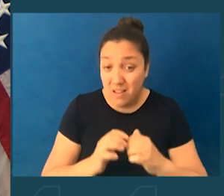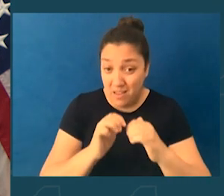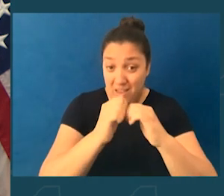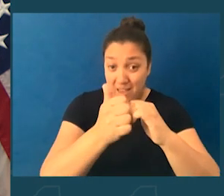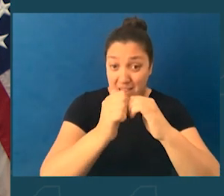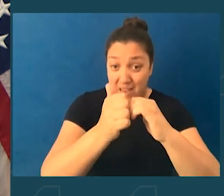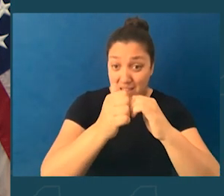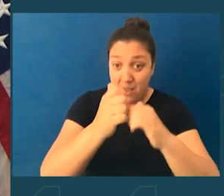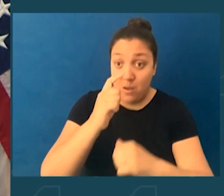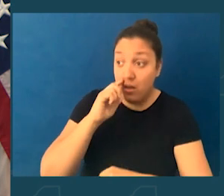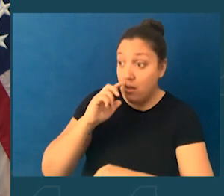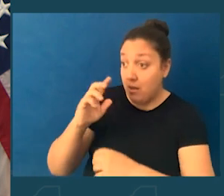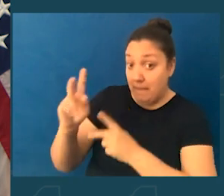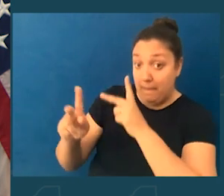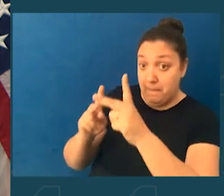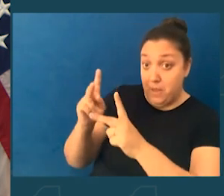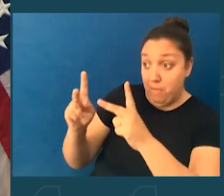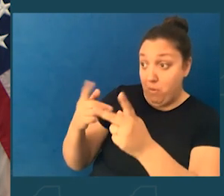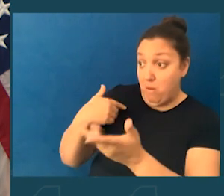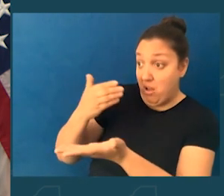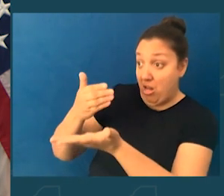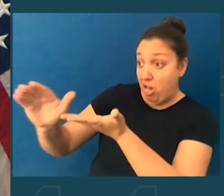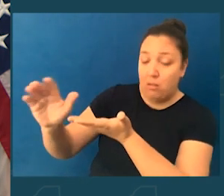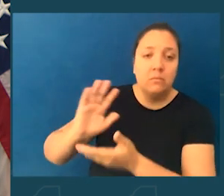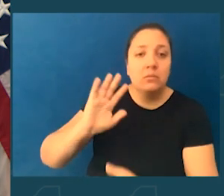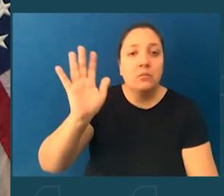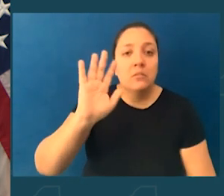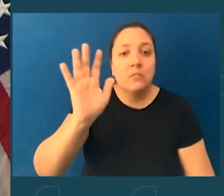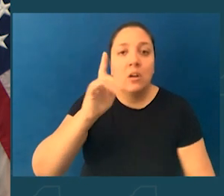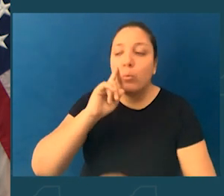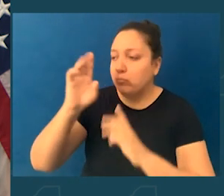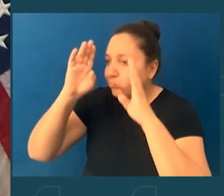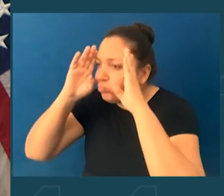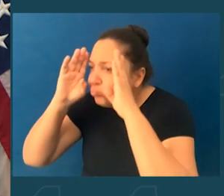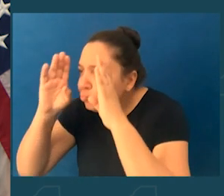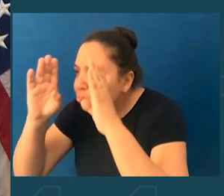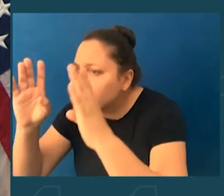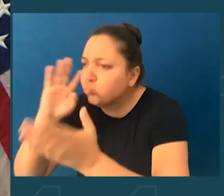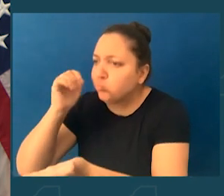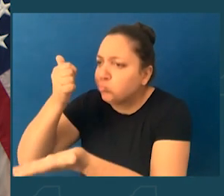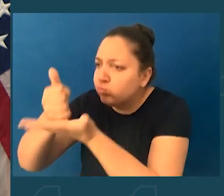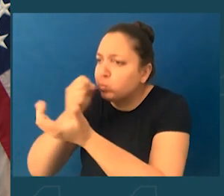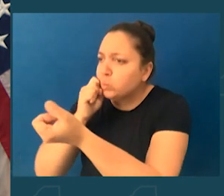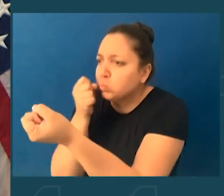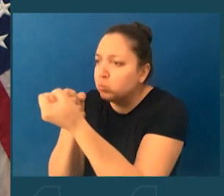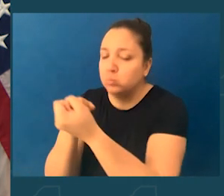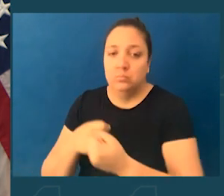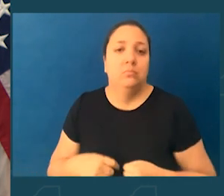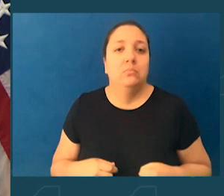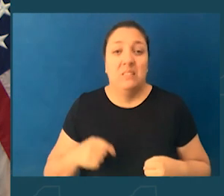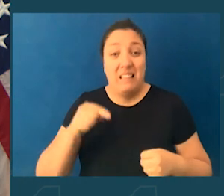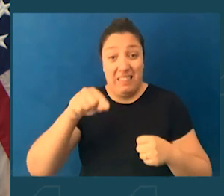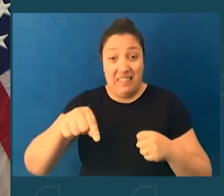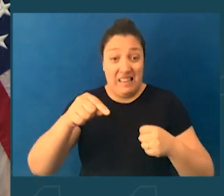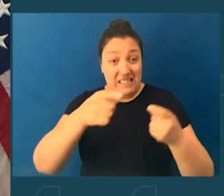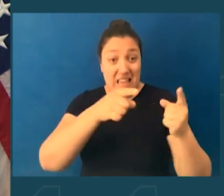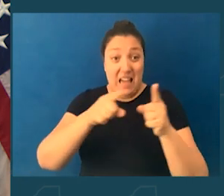behind. It's a new era for New York. We're declaring it so. We're taking on this crisis head